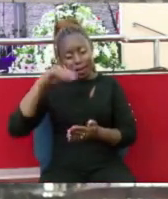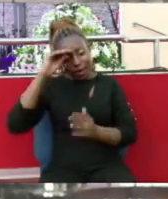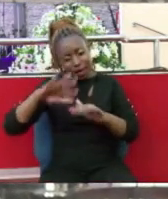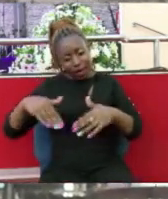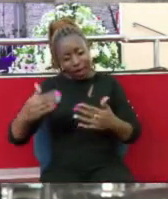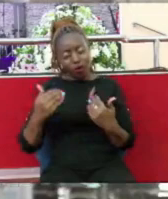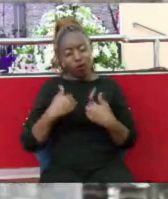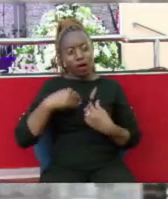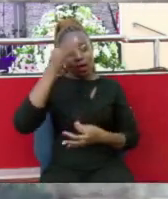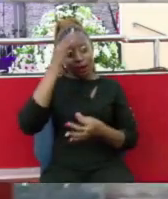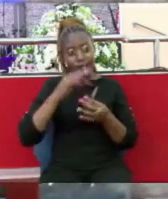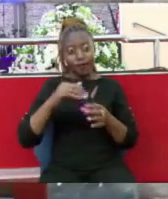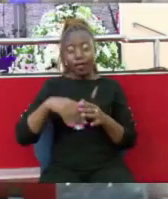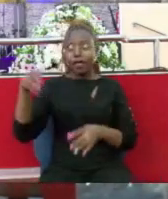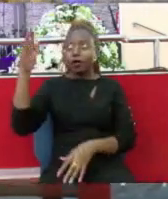I have